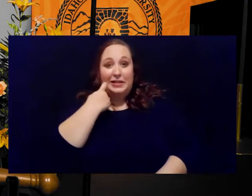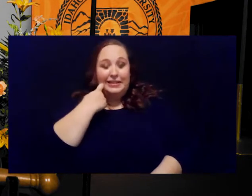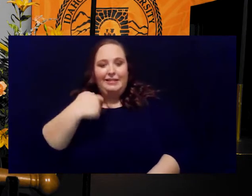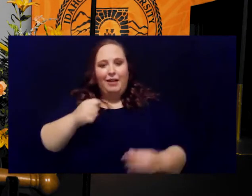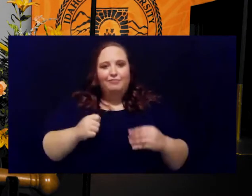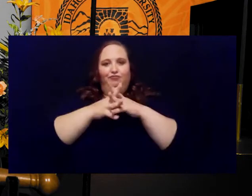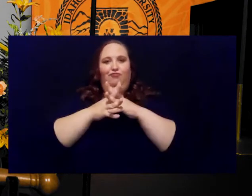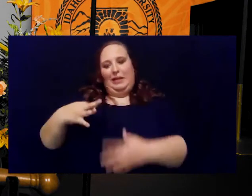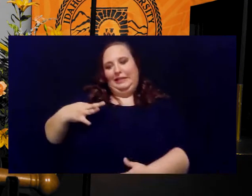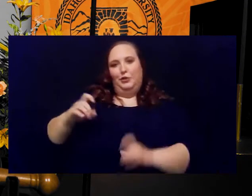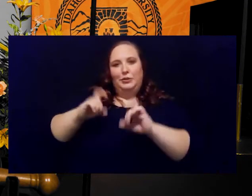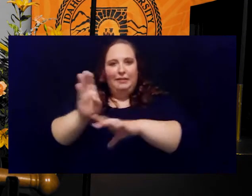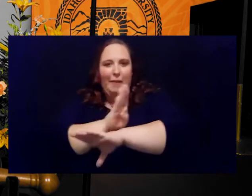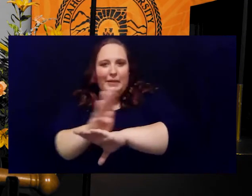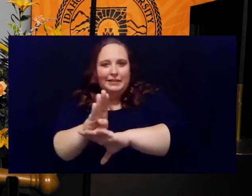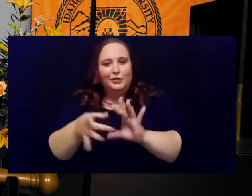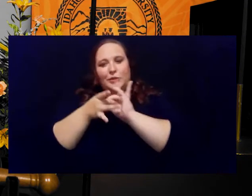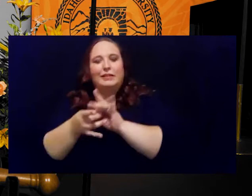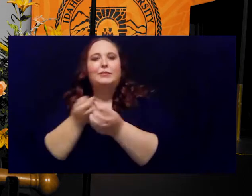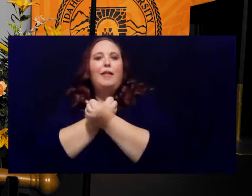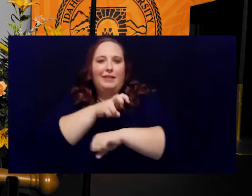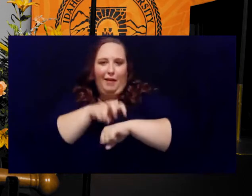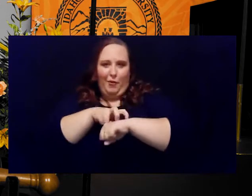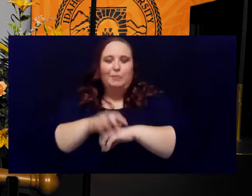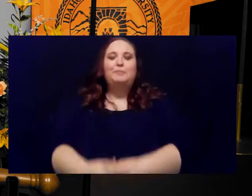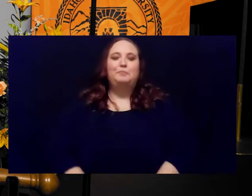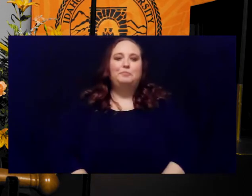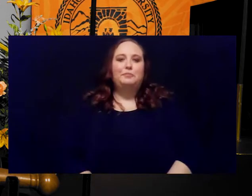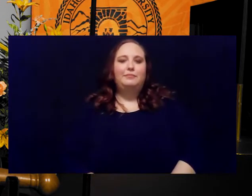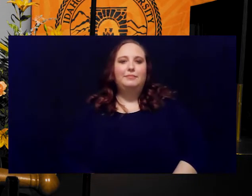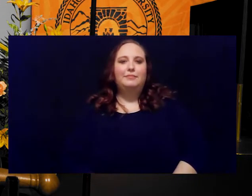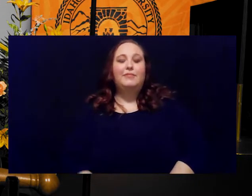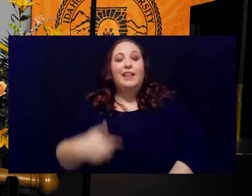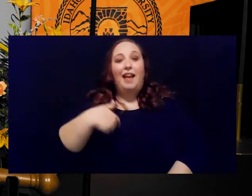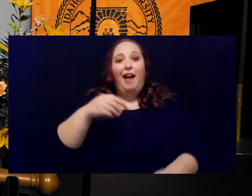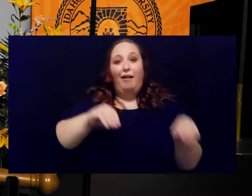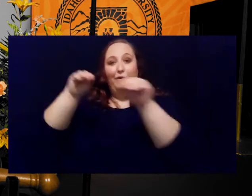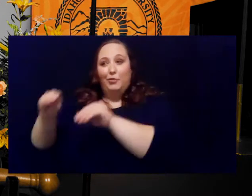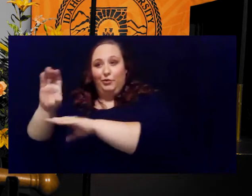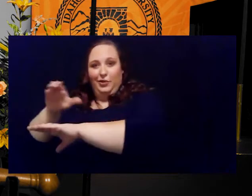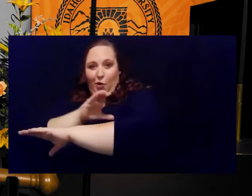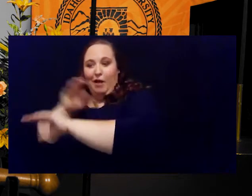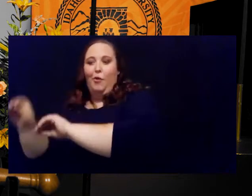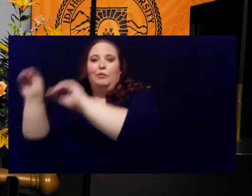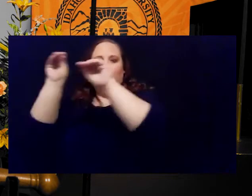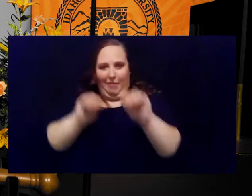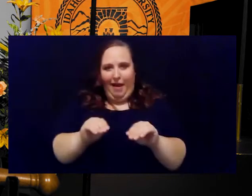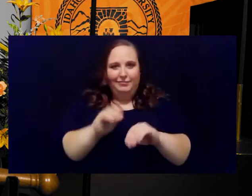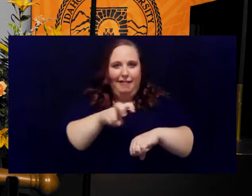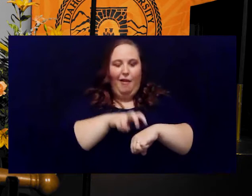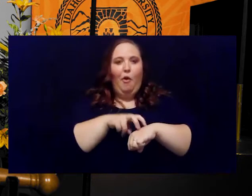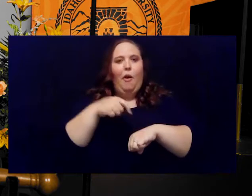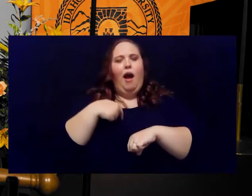own t-shirt and gift business that's all about love for the state of Idaho. When I moved back here from a 6-year stint